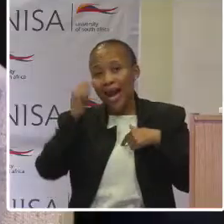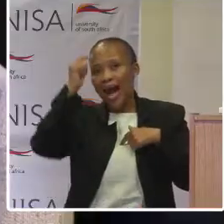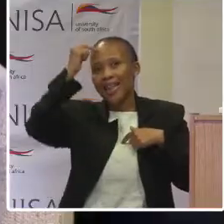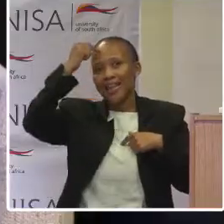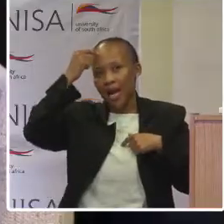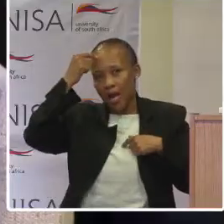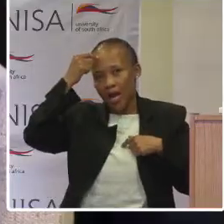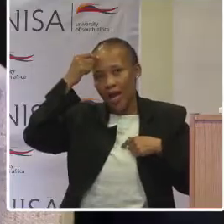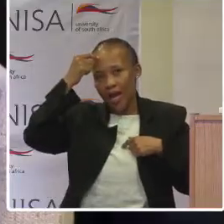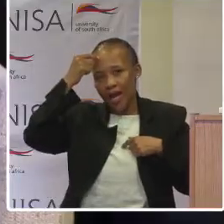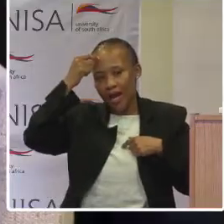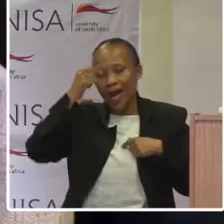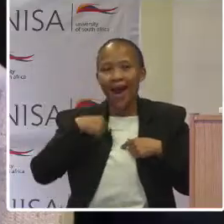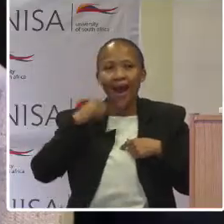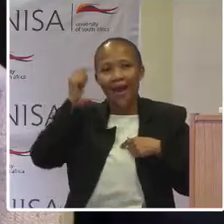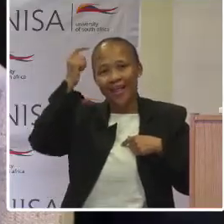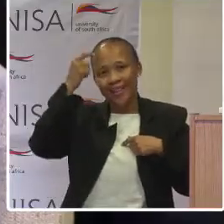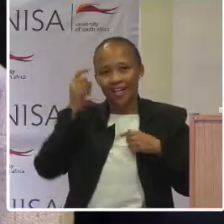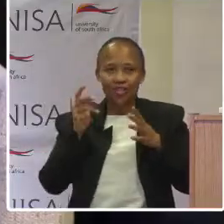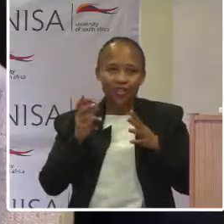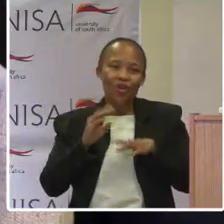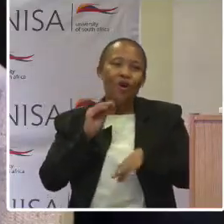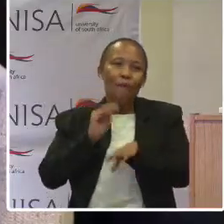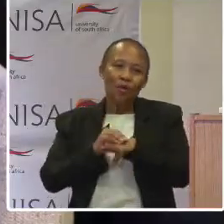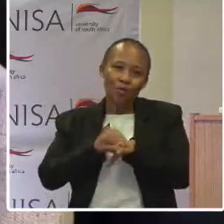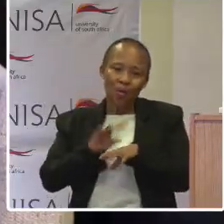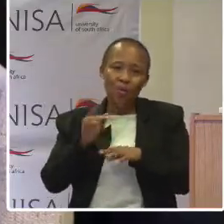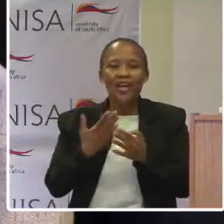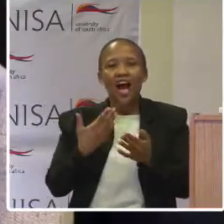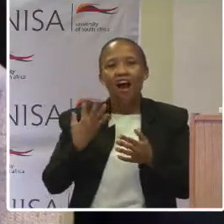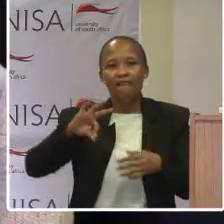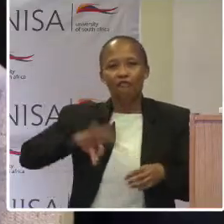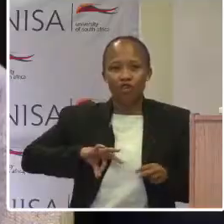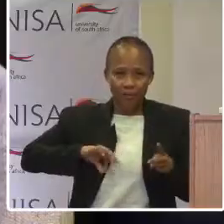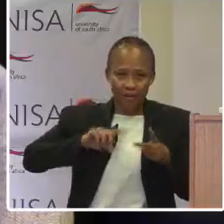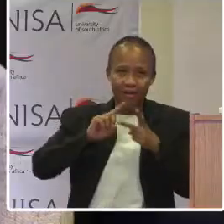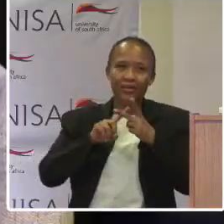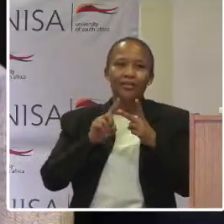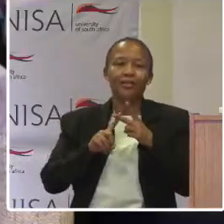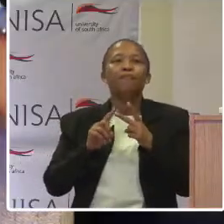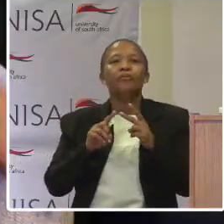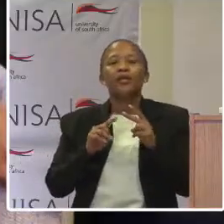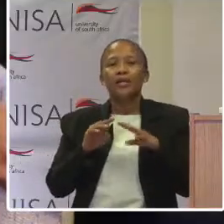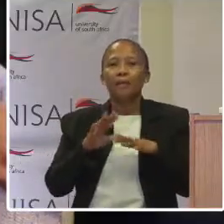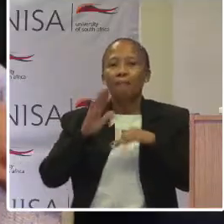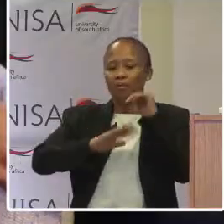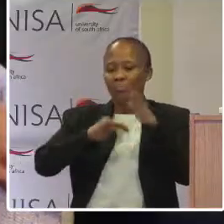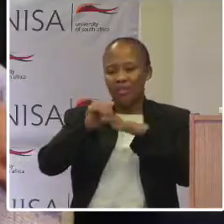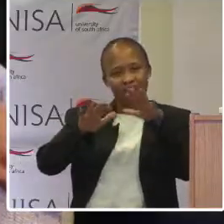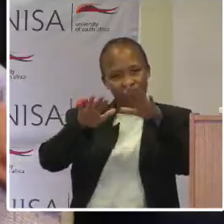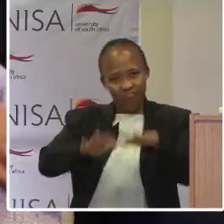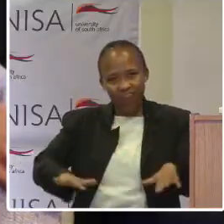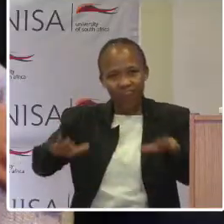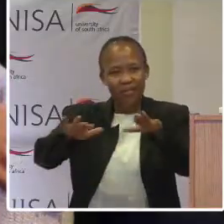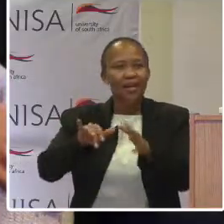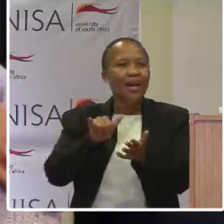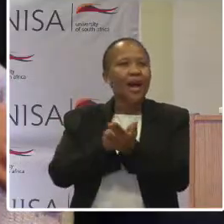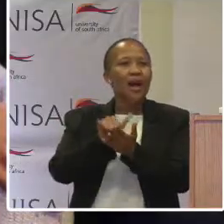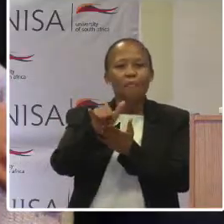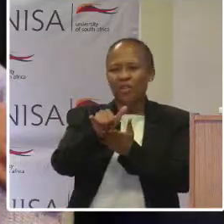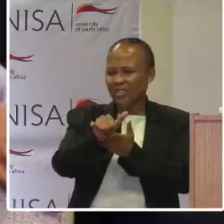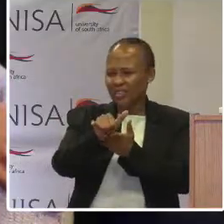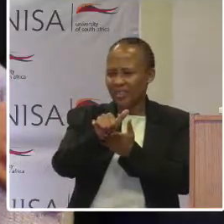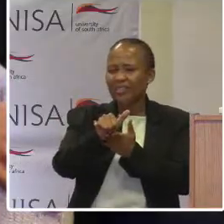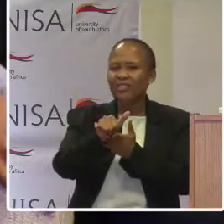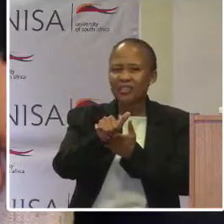don't quote me on this, I think the problem is affordability, the infrastructure. The airports in these countries are very bad.